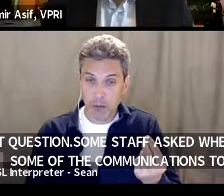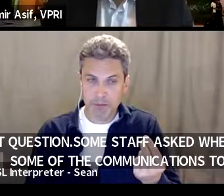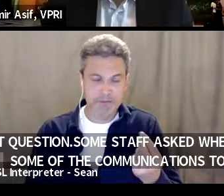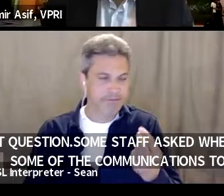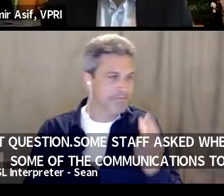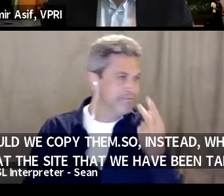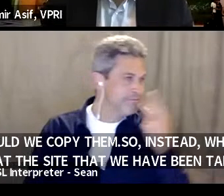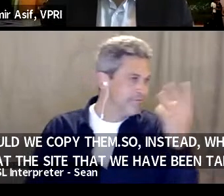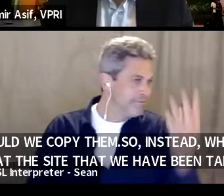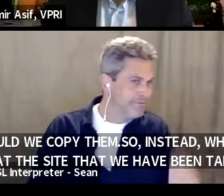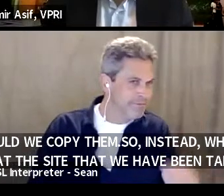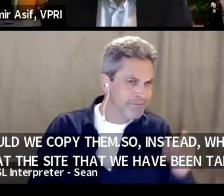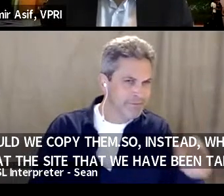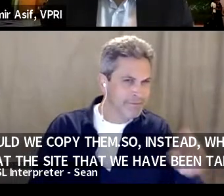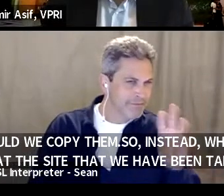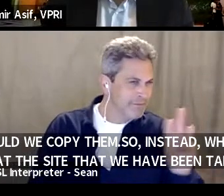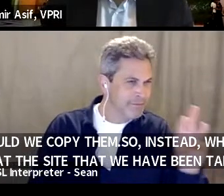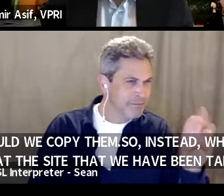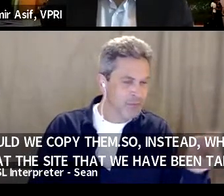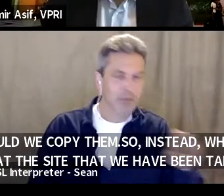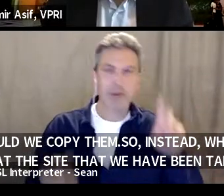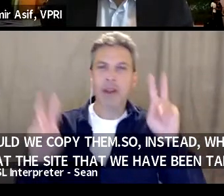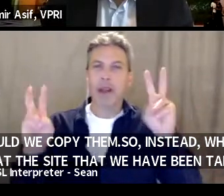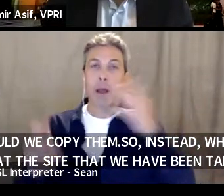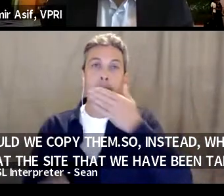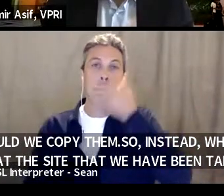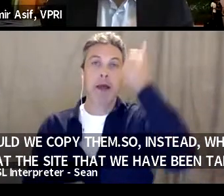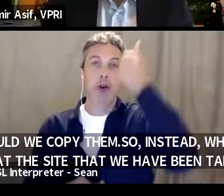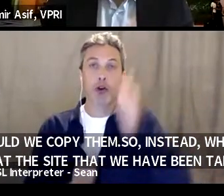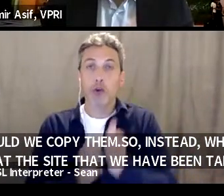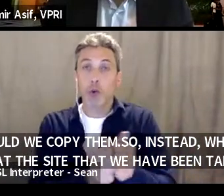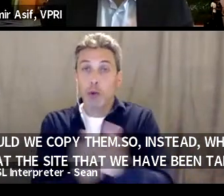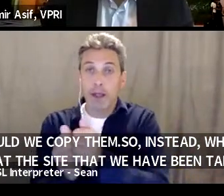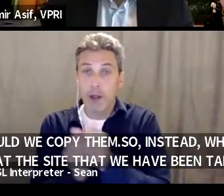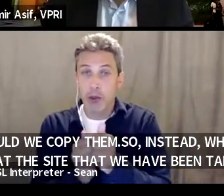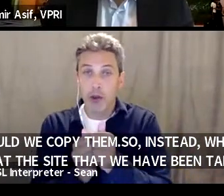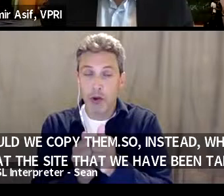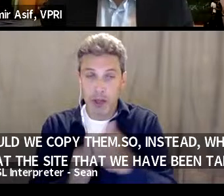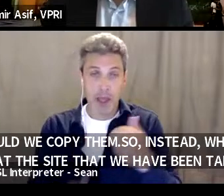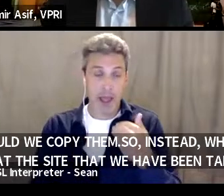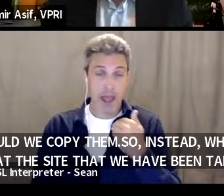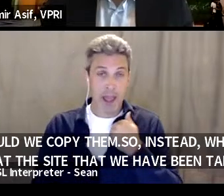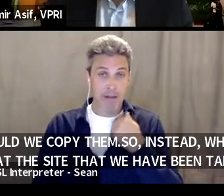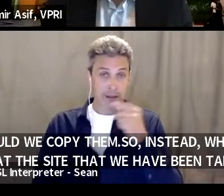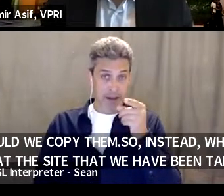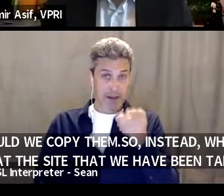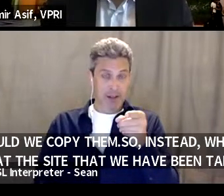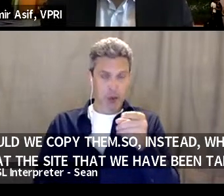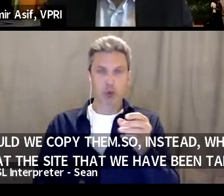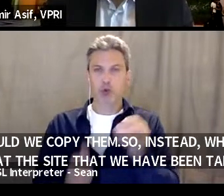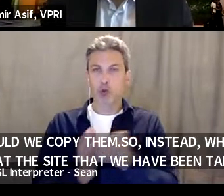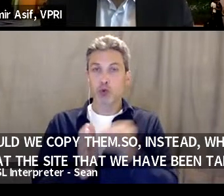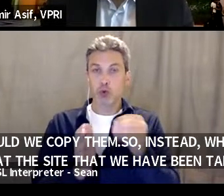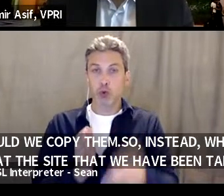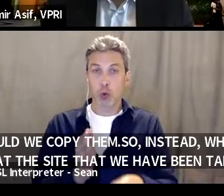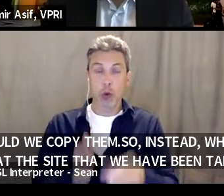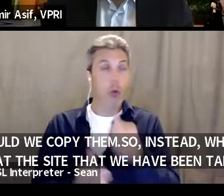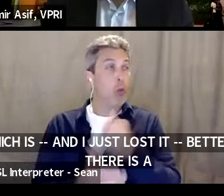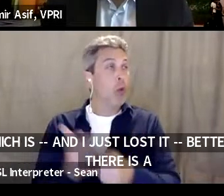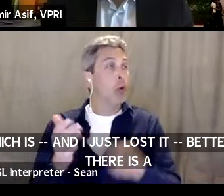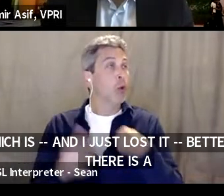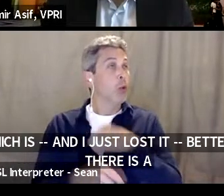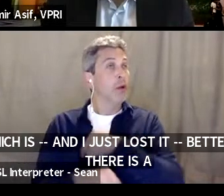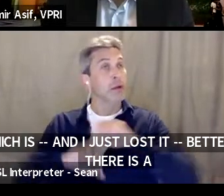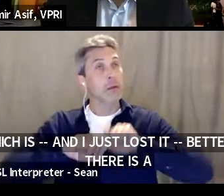it, Better Together. There is a tab for students. Every communication we send out to